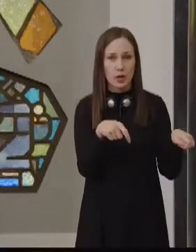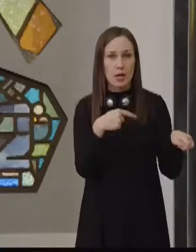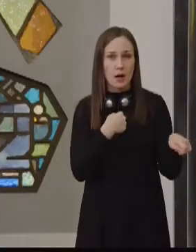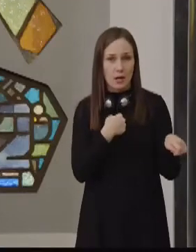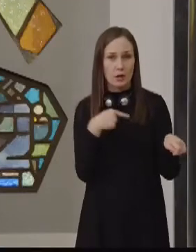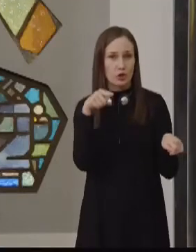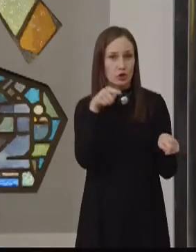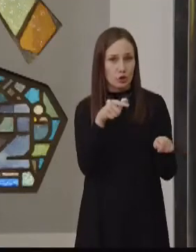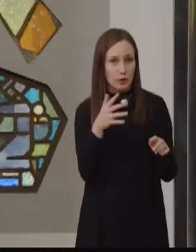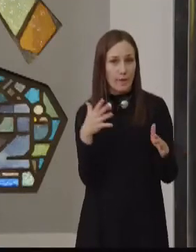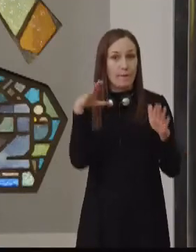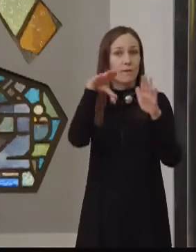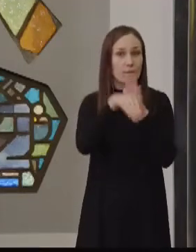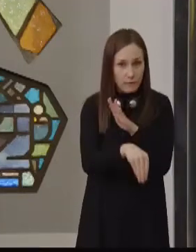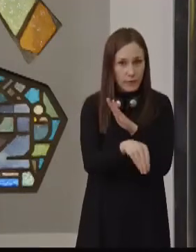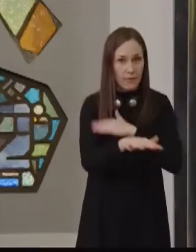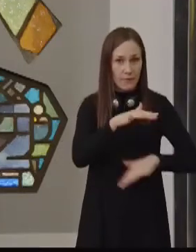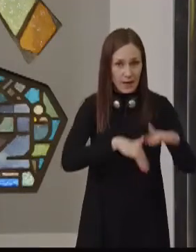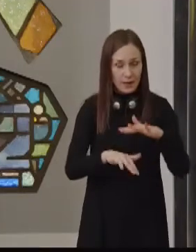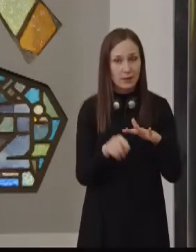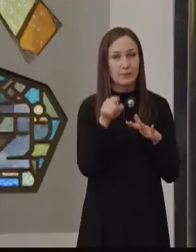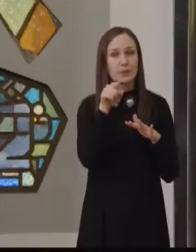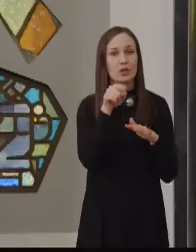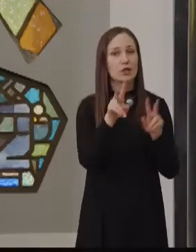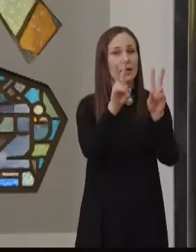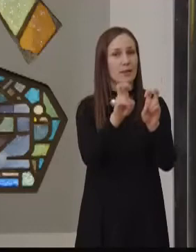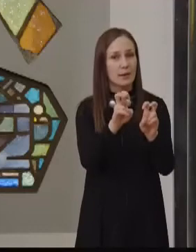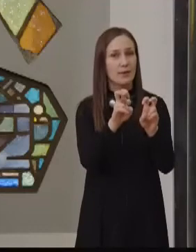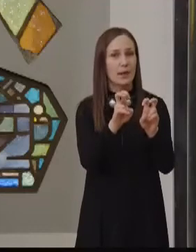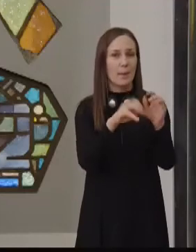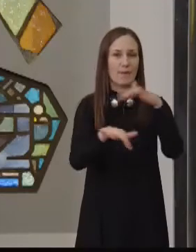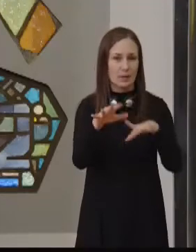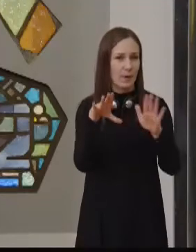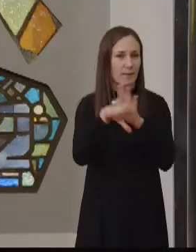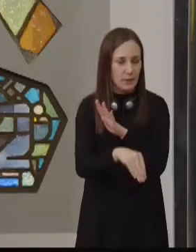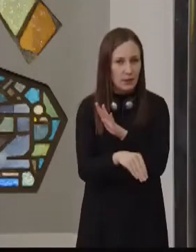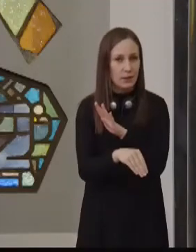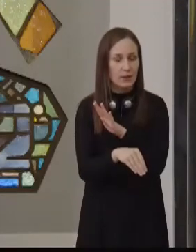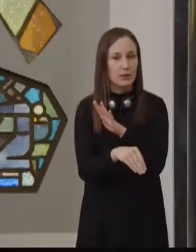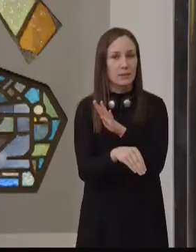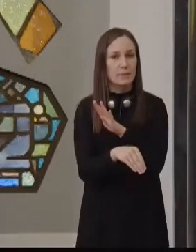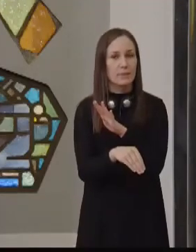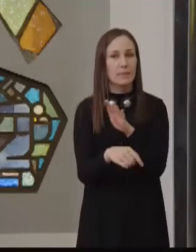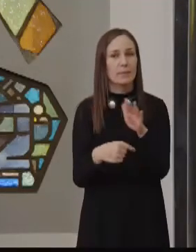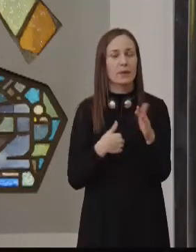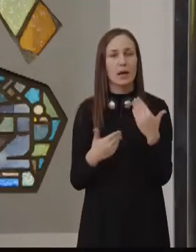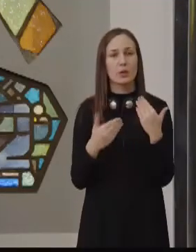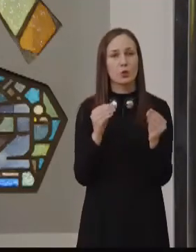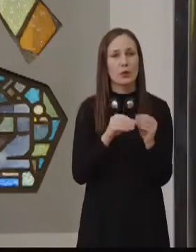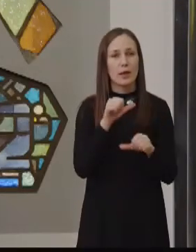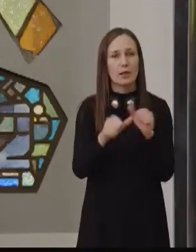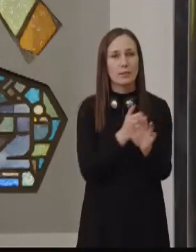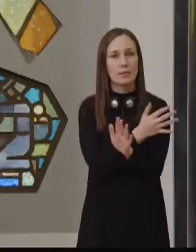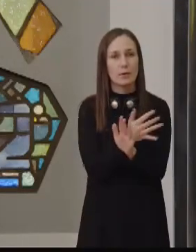When I began to work as an activist of LGBTQ rights,